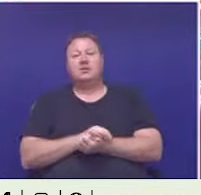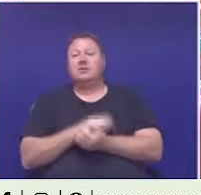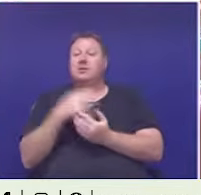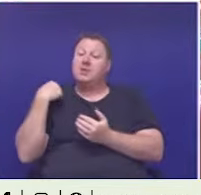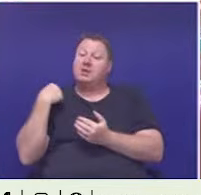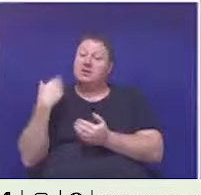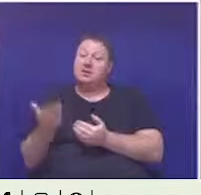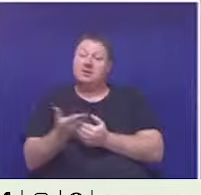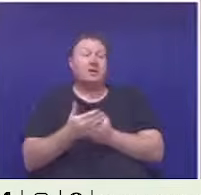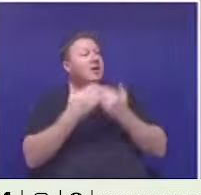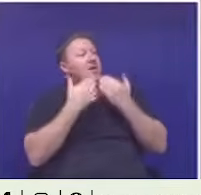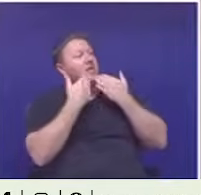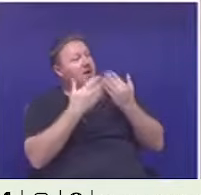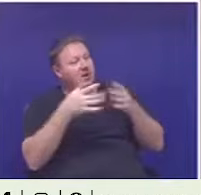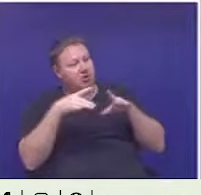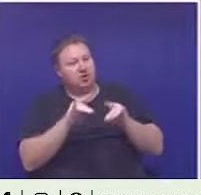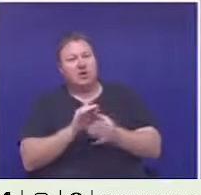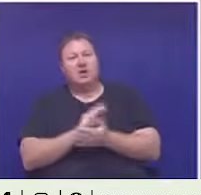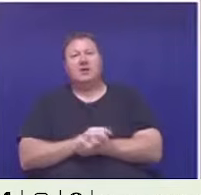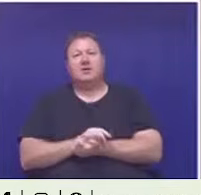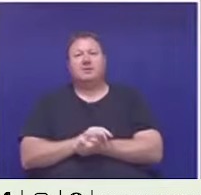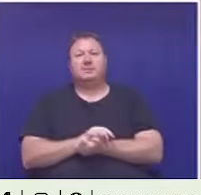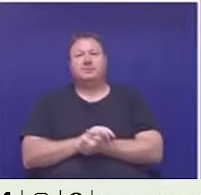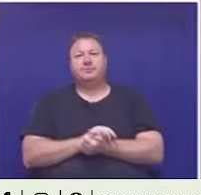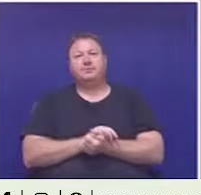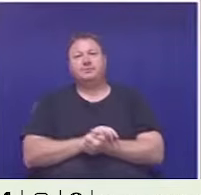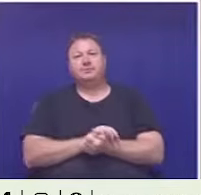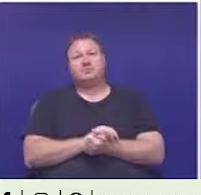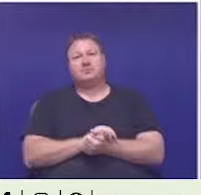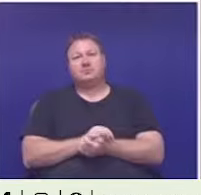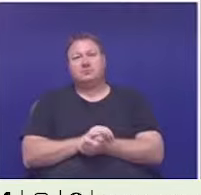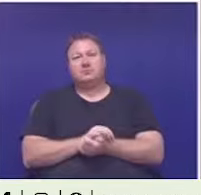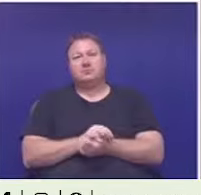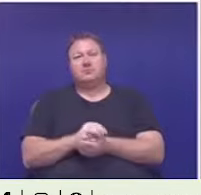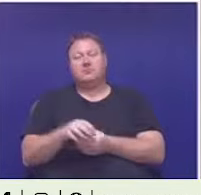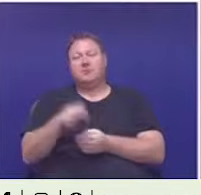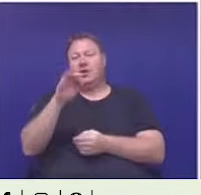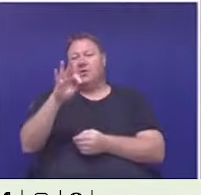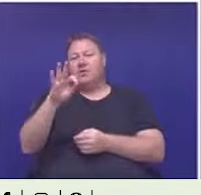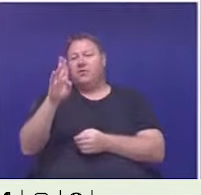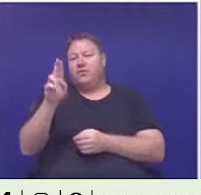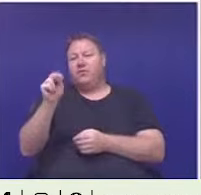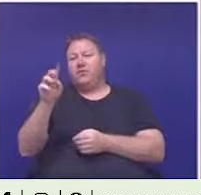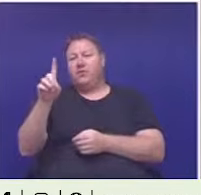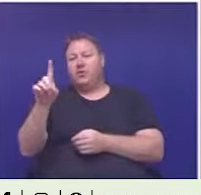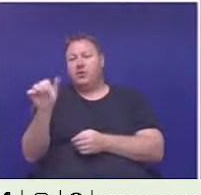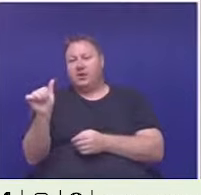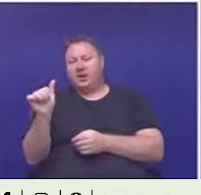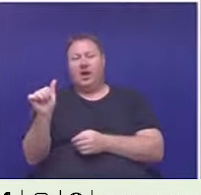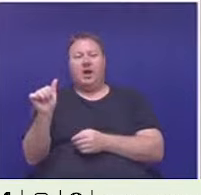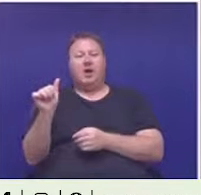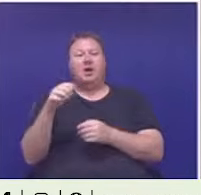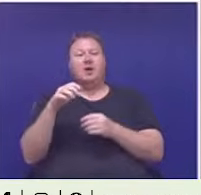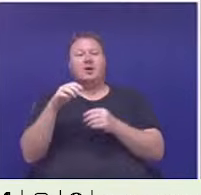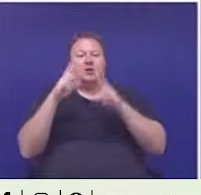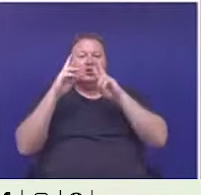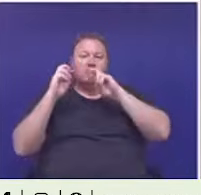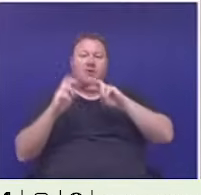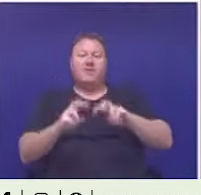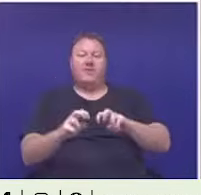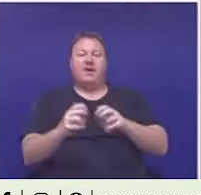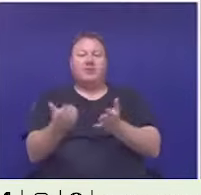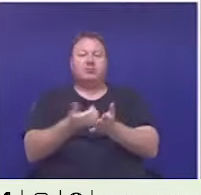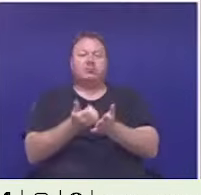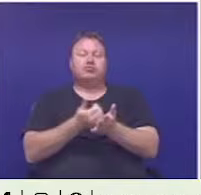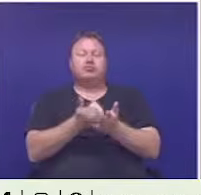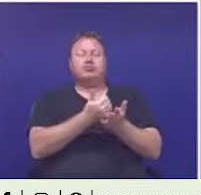much, Chair. The findings of the Funda Uphumelele National Survey, which we collected in 2025 and